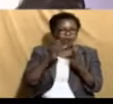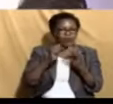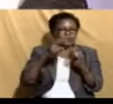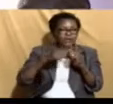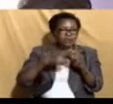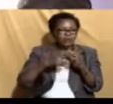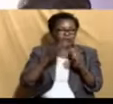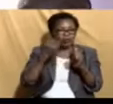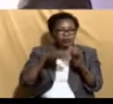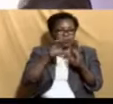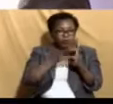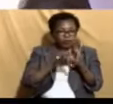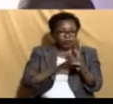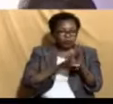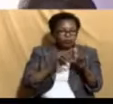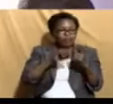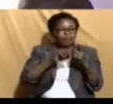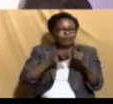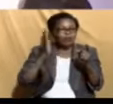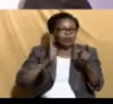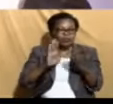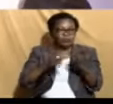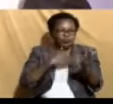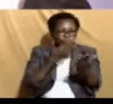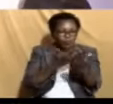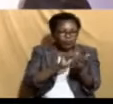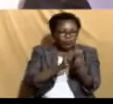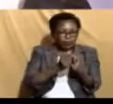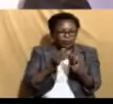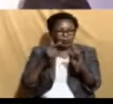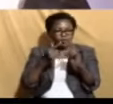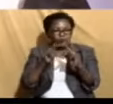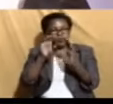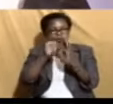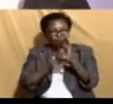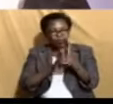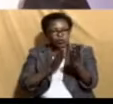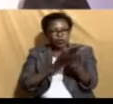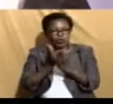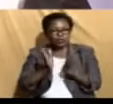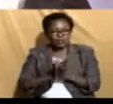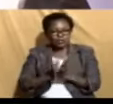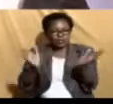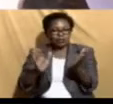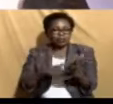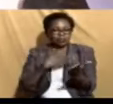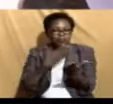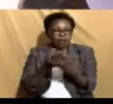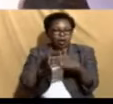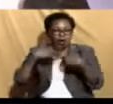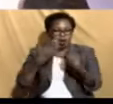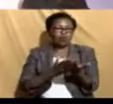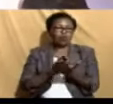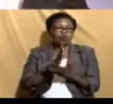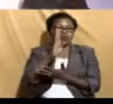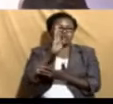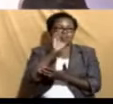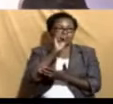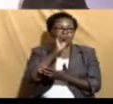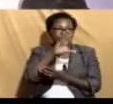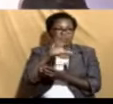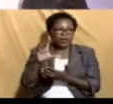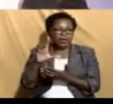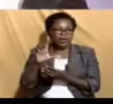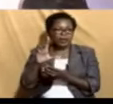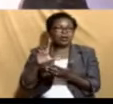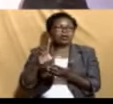to say, proposes an amendment to the Constitution by the general suggestion or a draft bill and gets the said